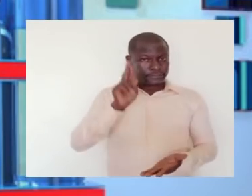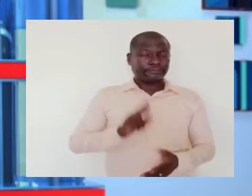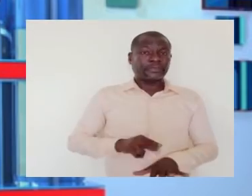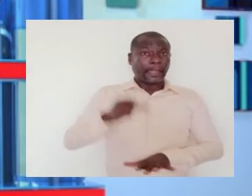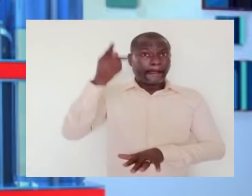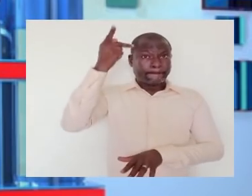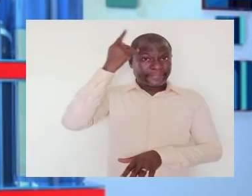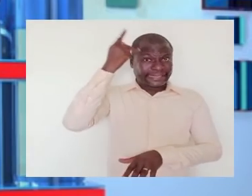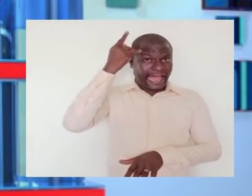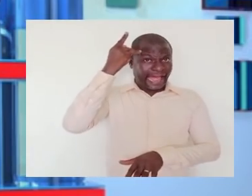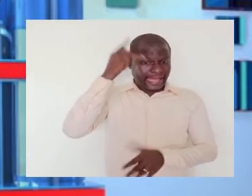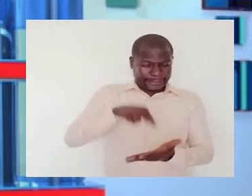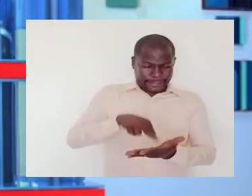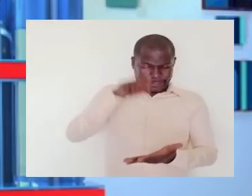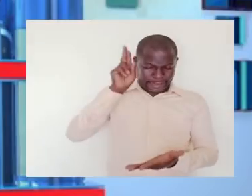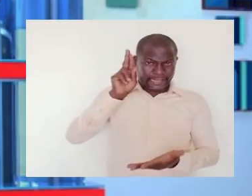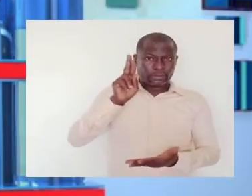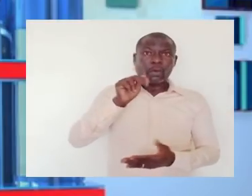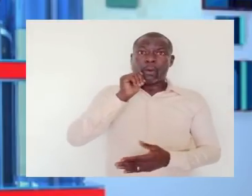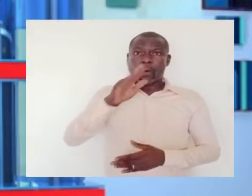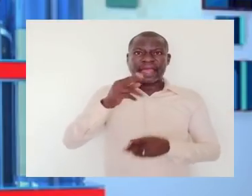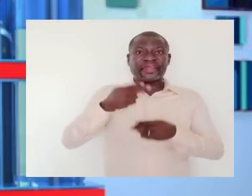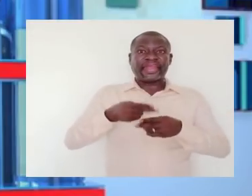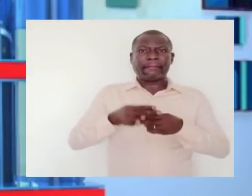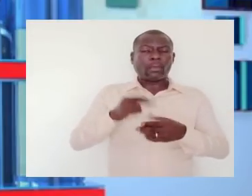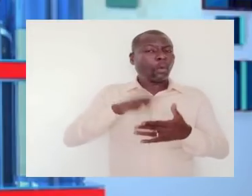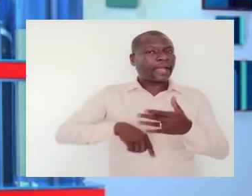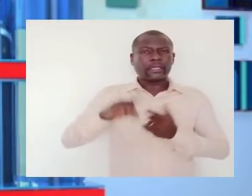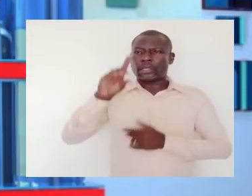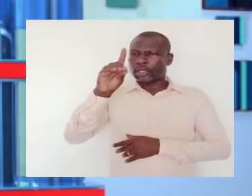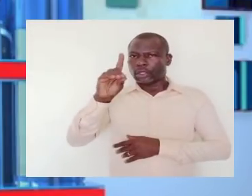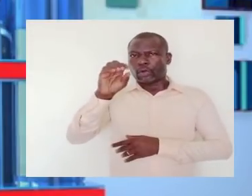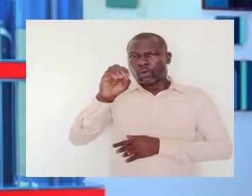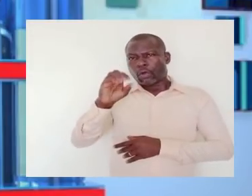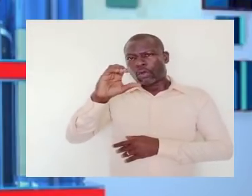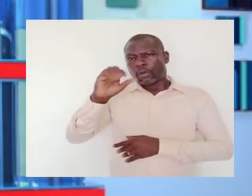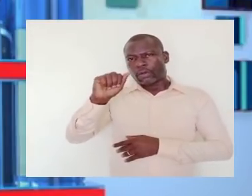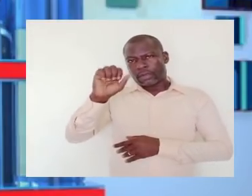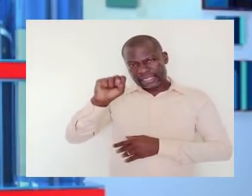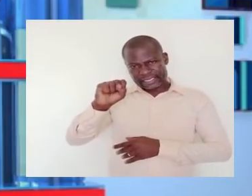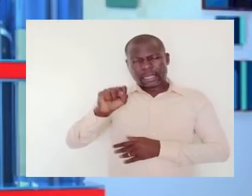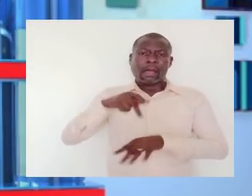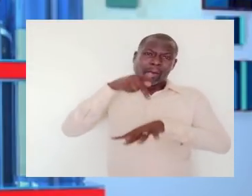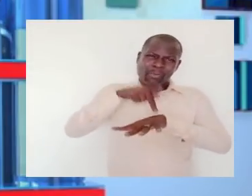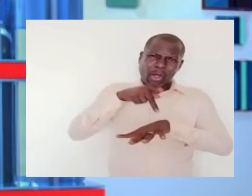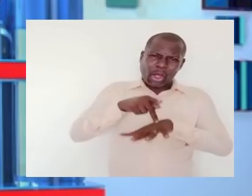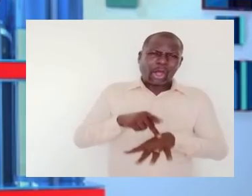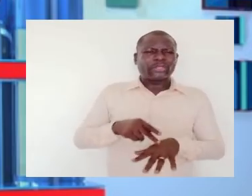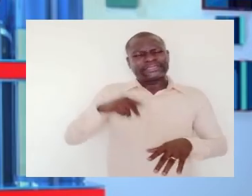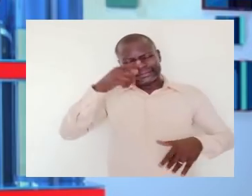Peter ekoko nyane maame Dorcas Paul eya anwade ne sanchirane bebre a Bible eka ho